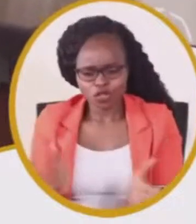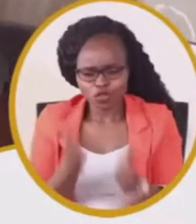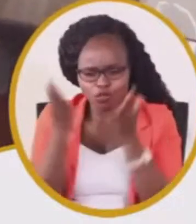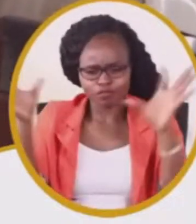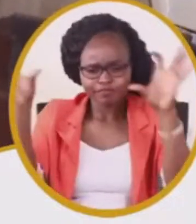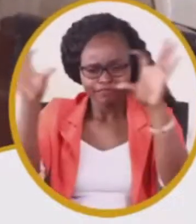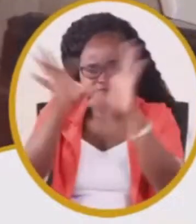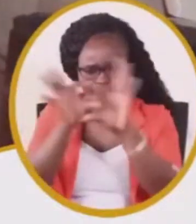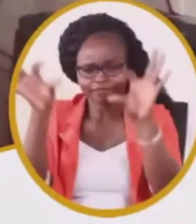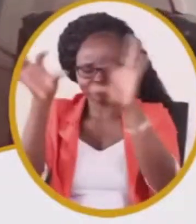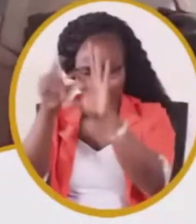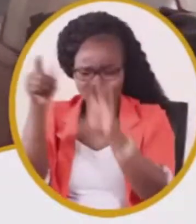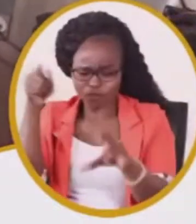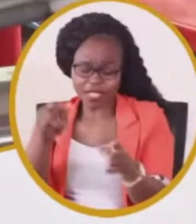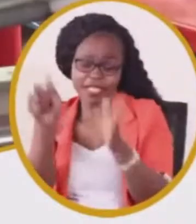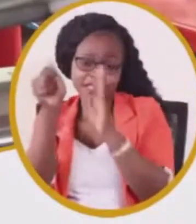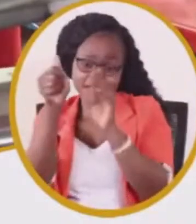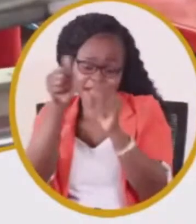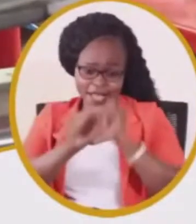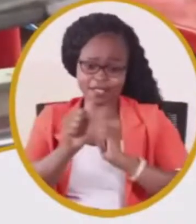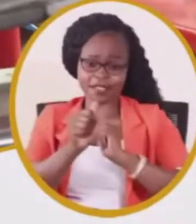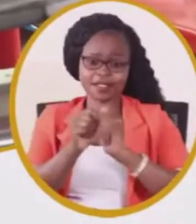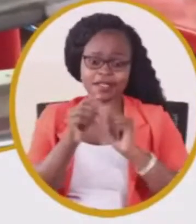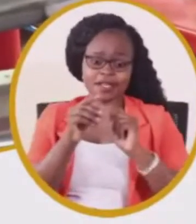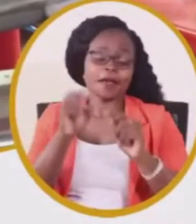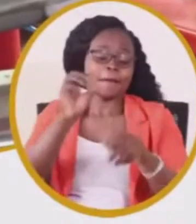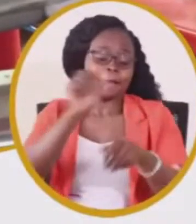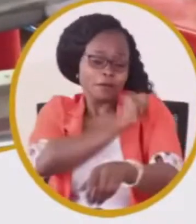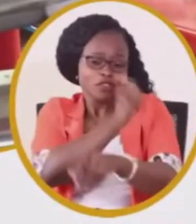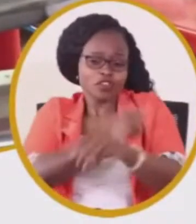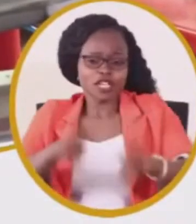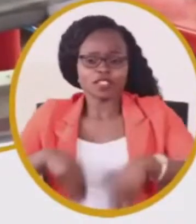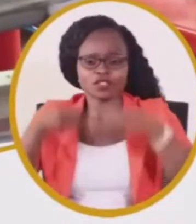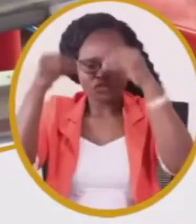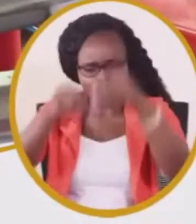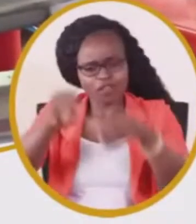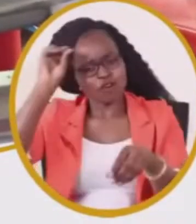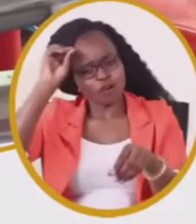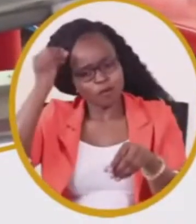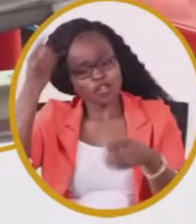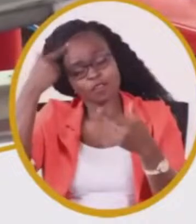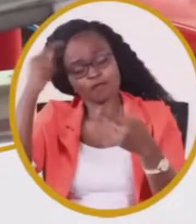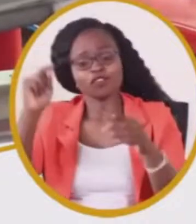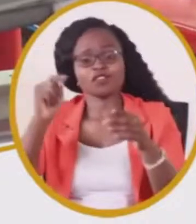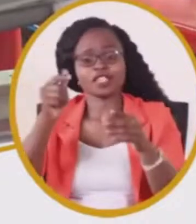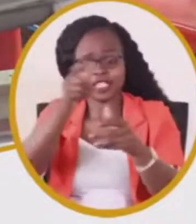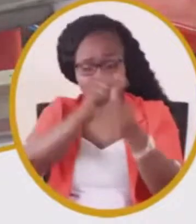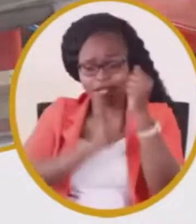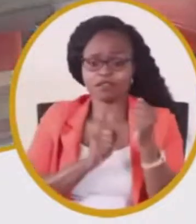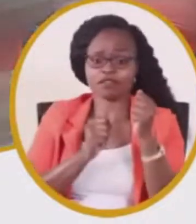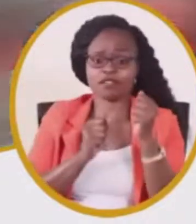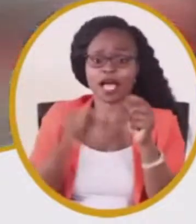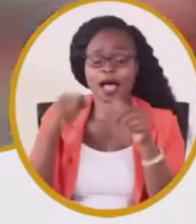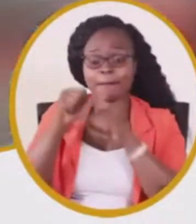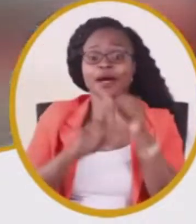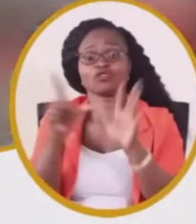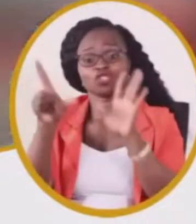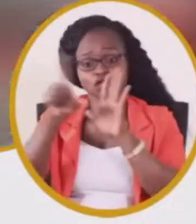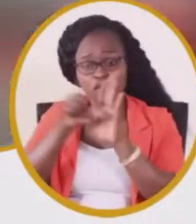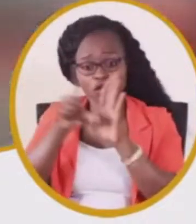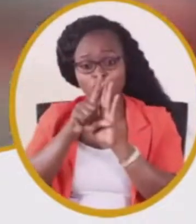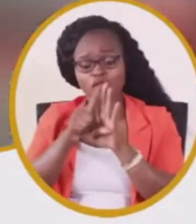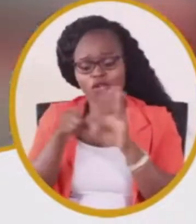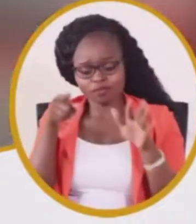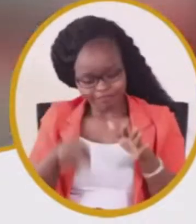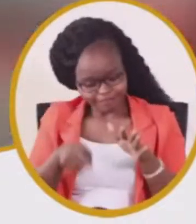Act, the authority provides advisory opinions to stakeholders seeking clarifications about the law. This is done